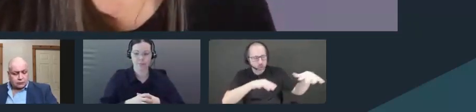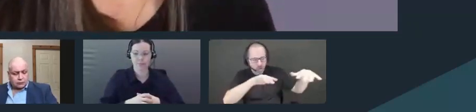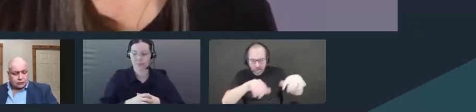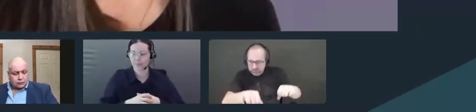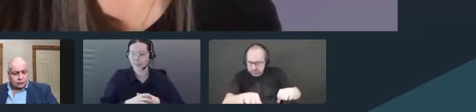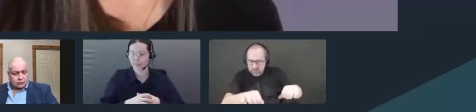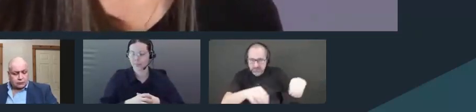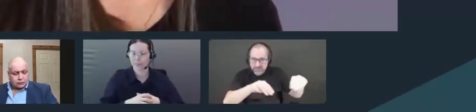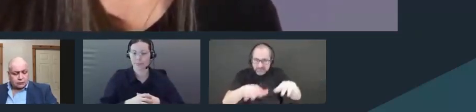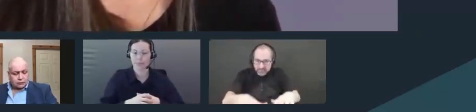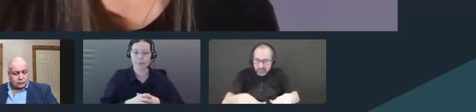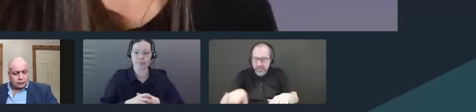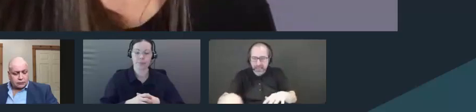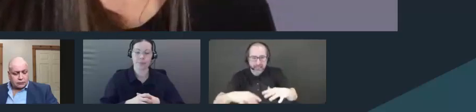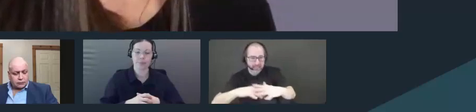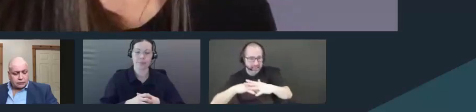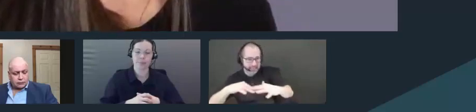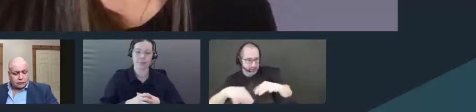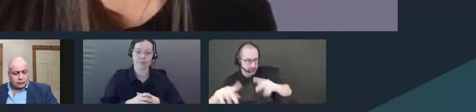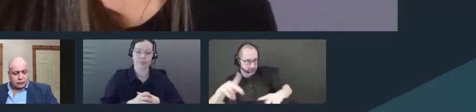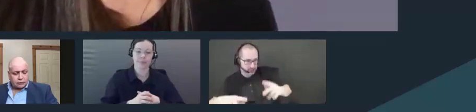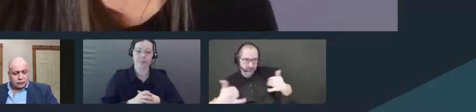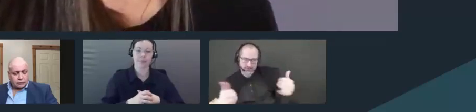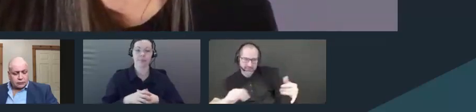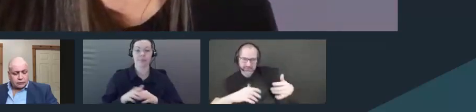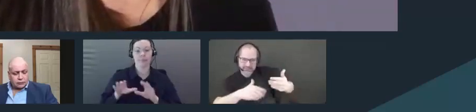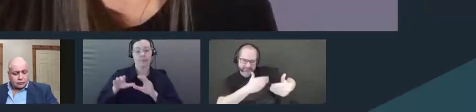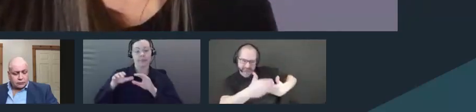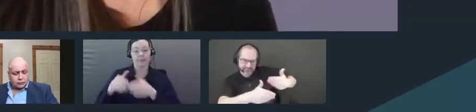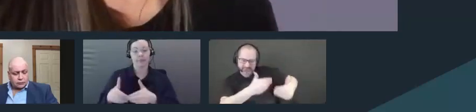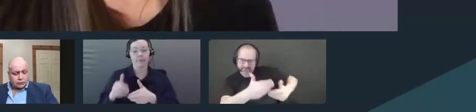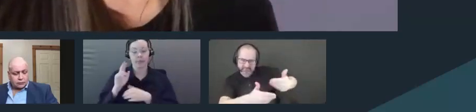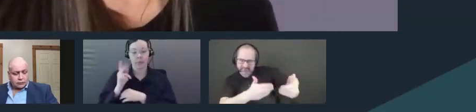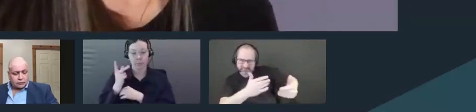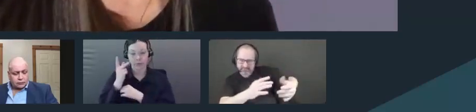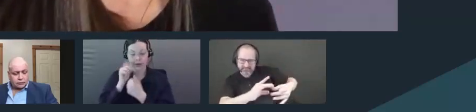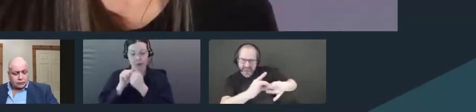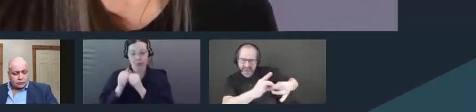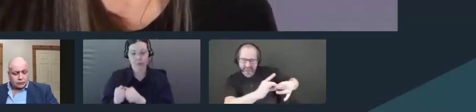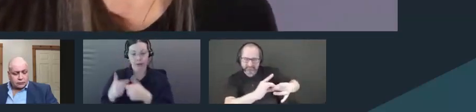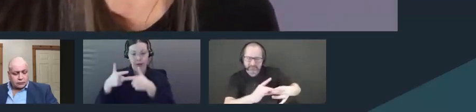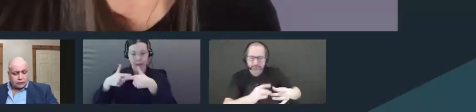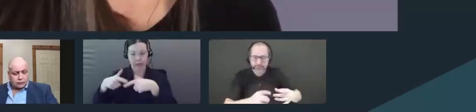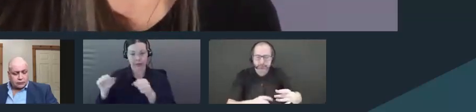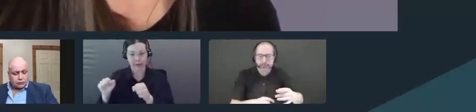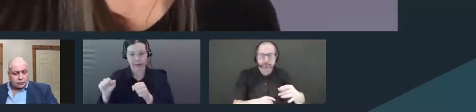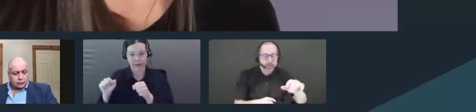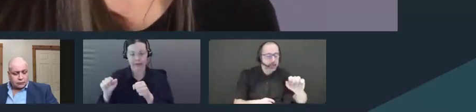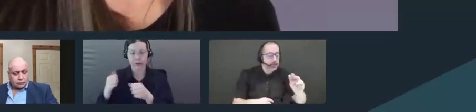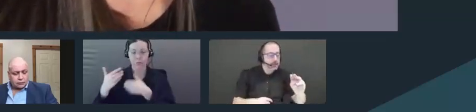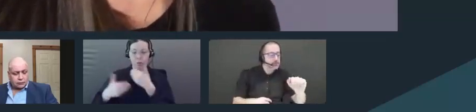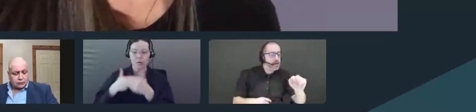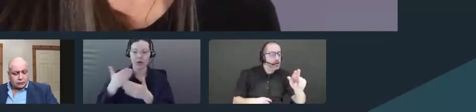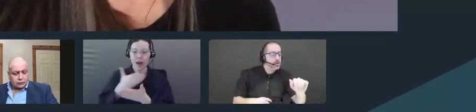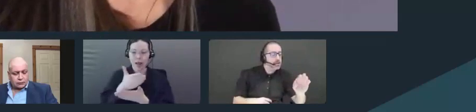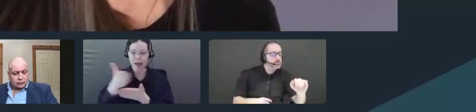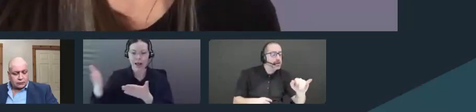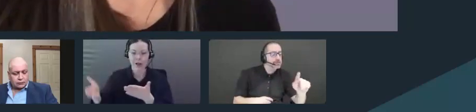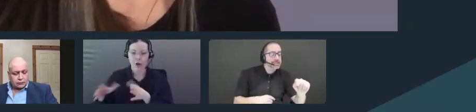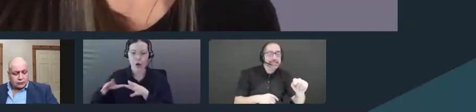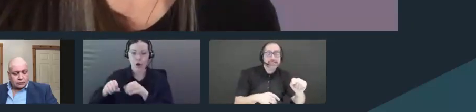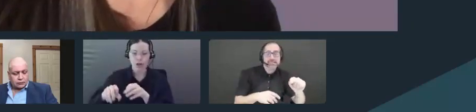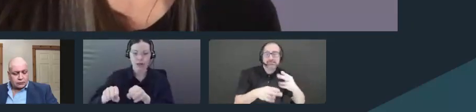quote from the final report. Indigenous scholar Marie Baptiste defines colonization as a system